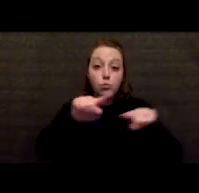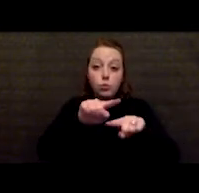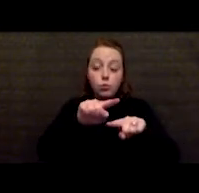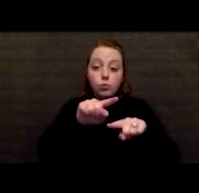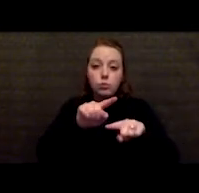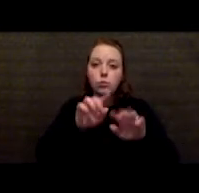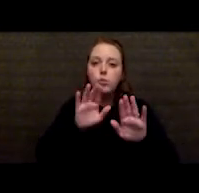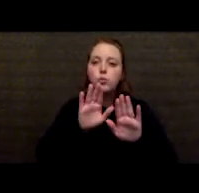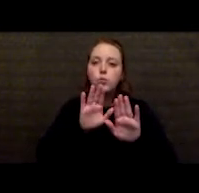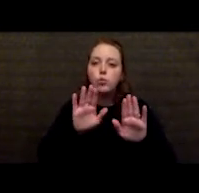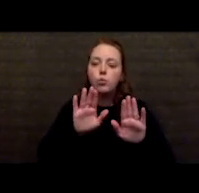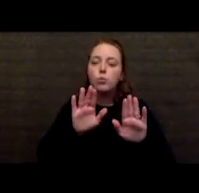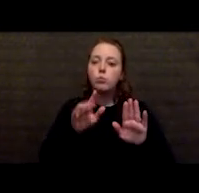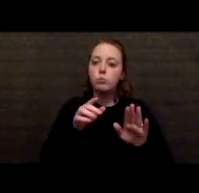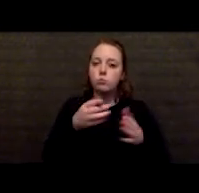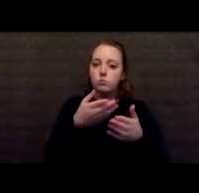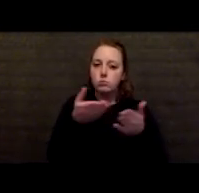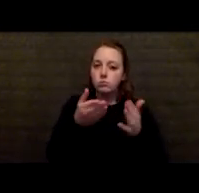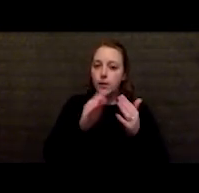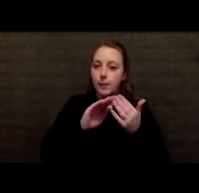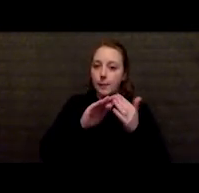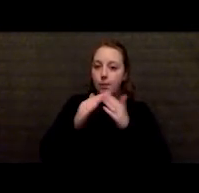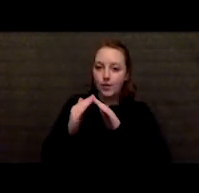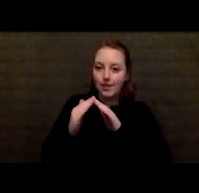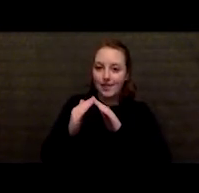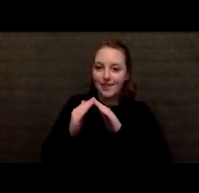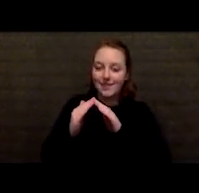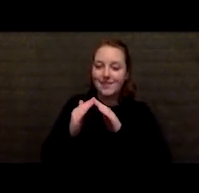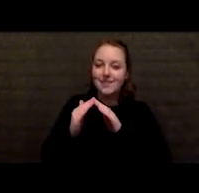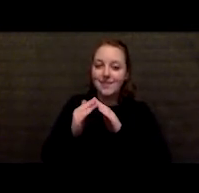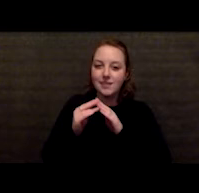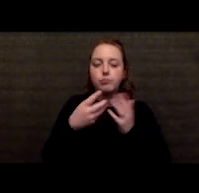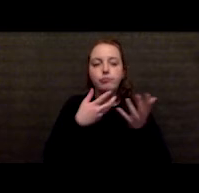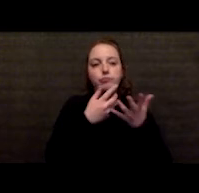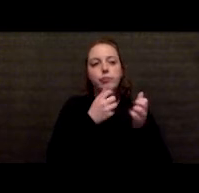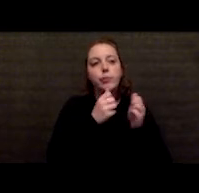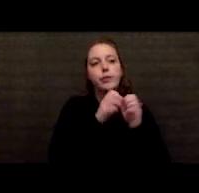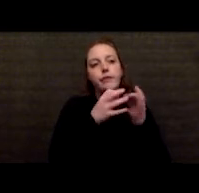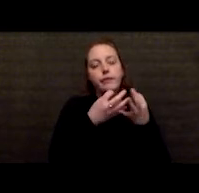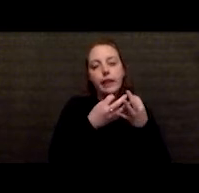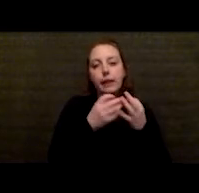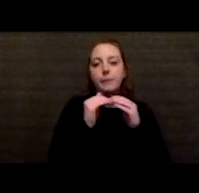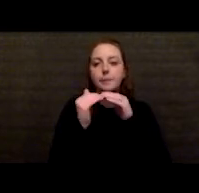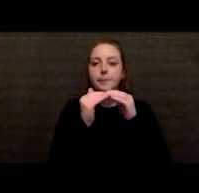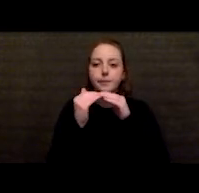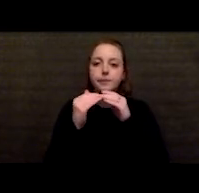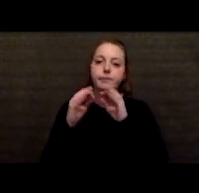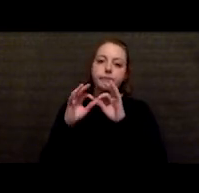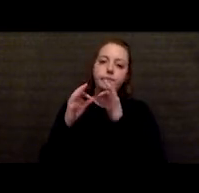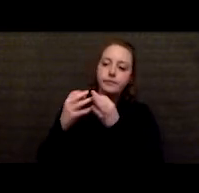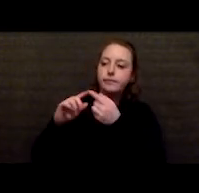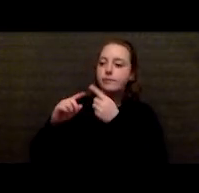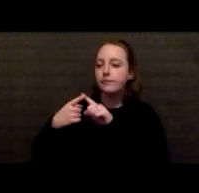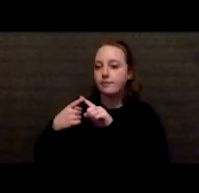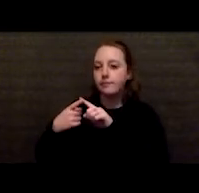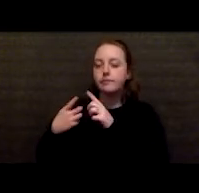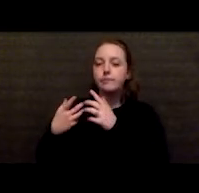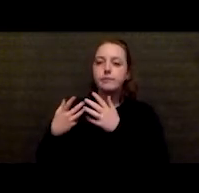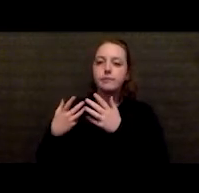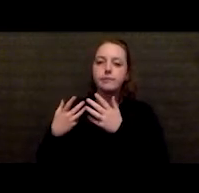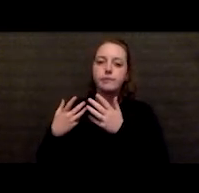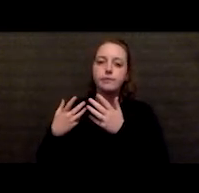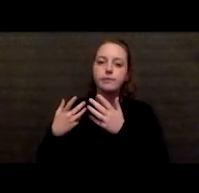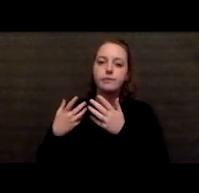just your sense as a community member, and when you're talking to your peers and your family and friends, you know, how would